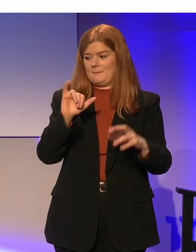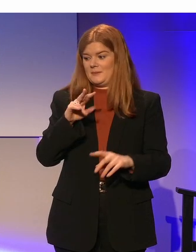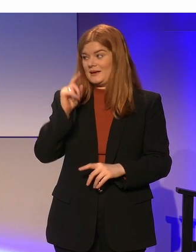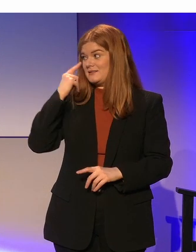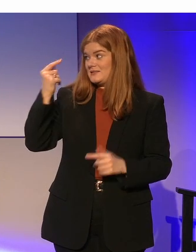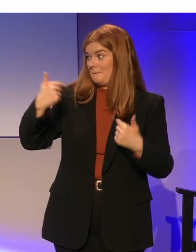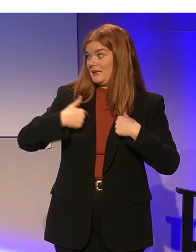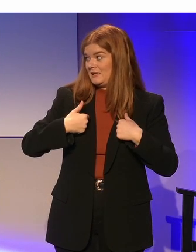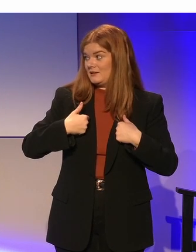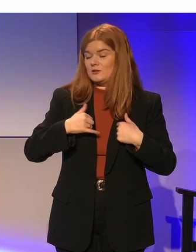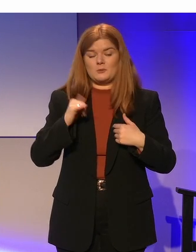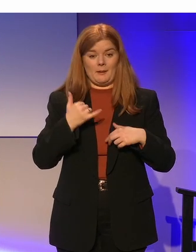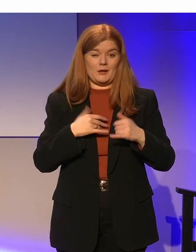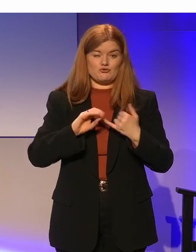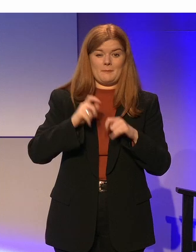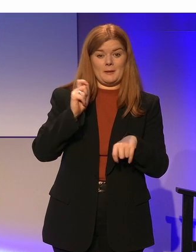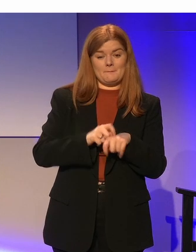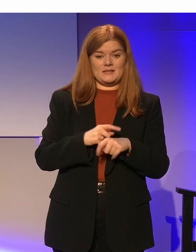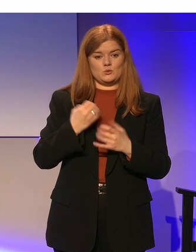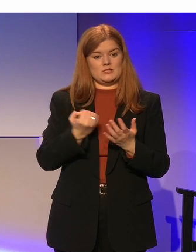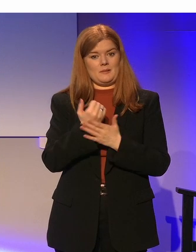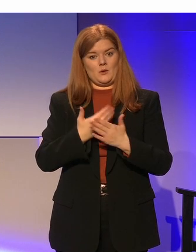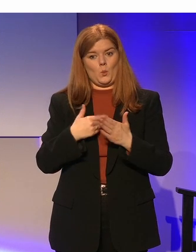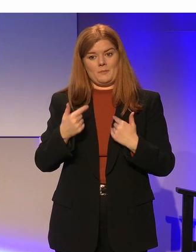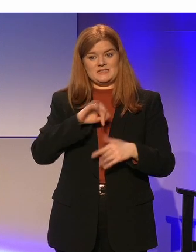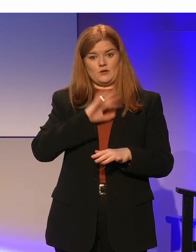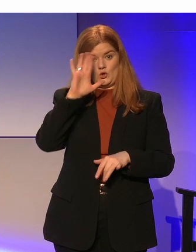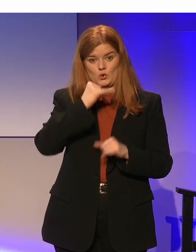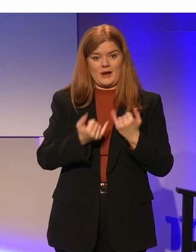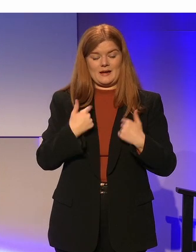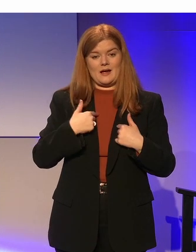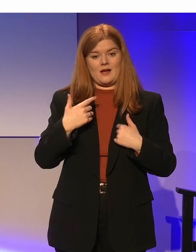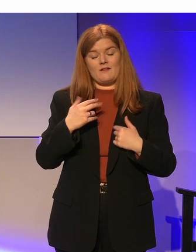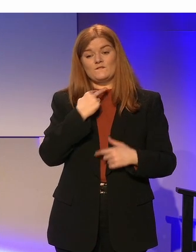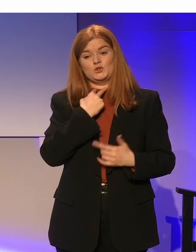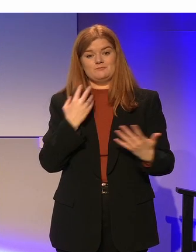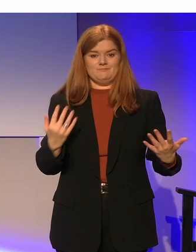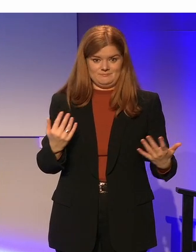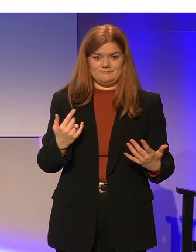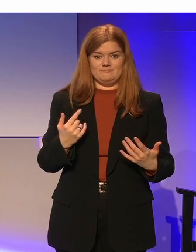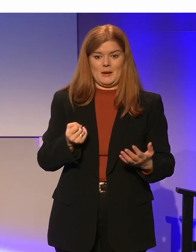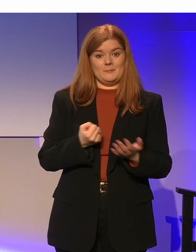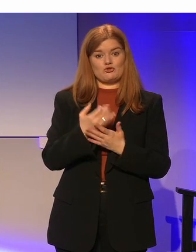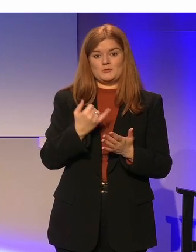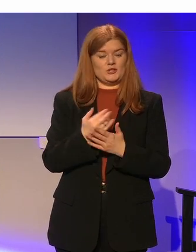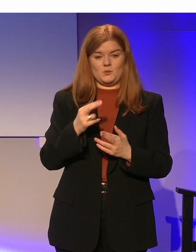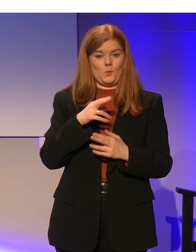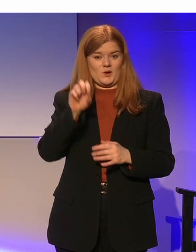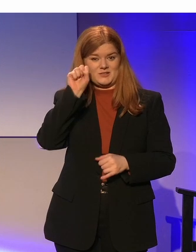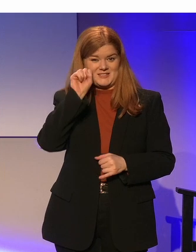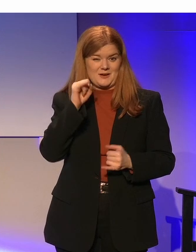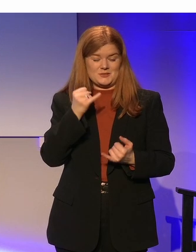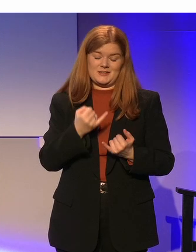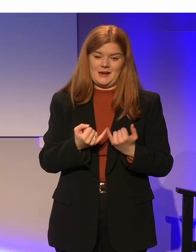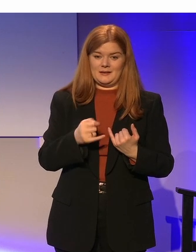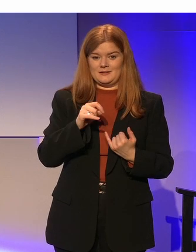able to see me, so I shall do my best to explain what I look like. Unfortunately, the description will not sound